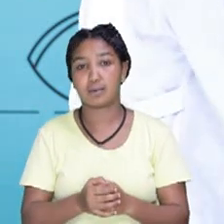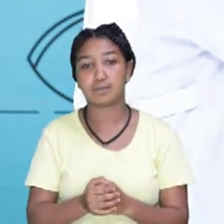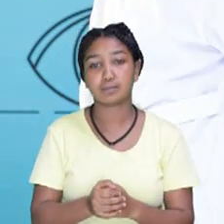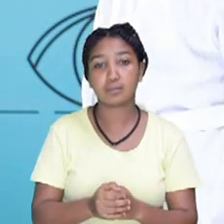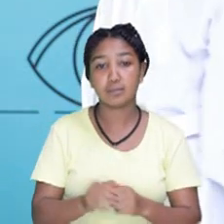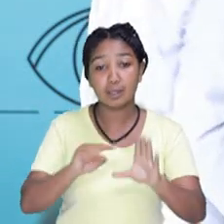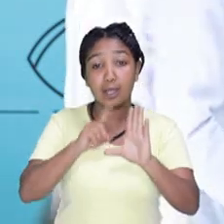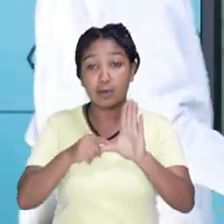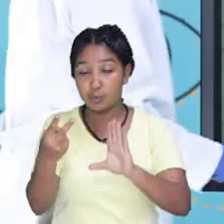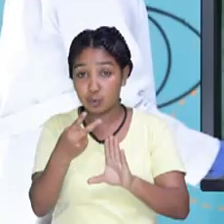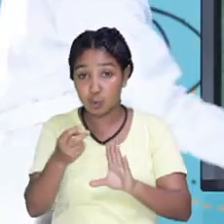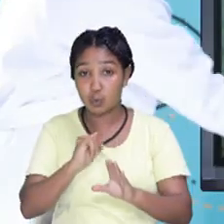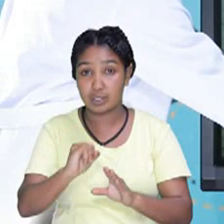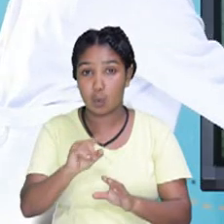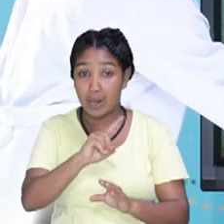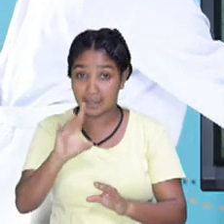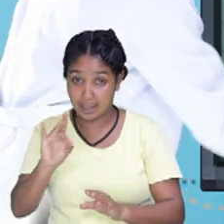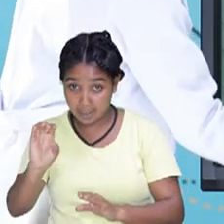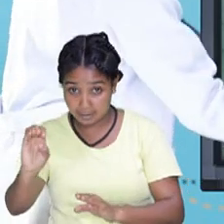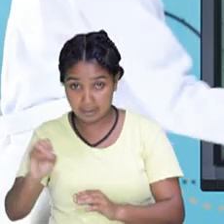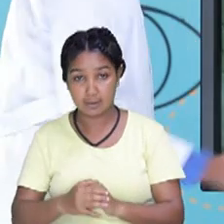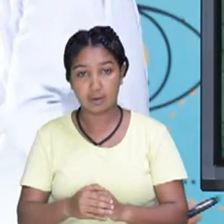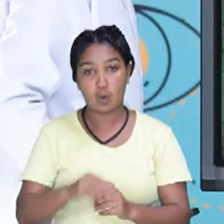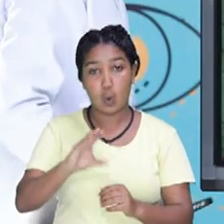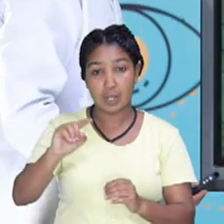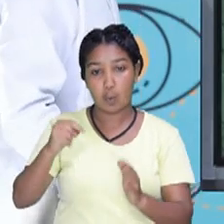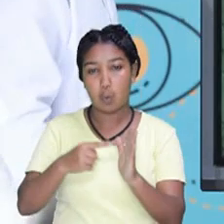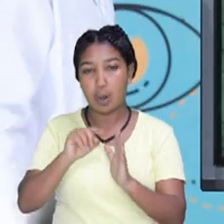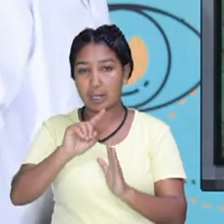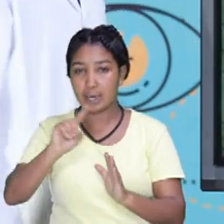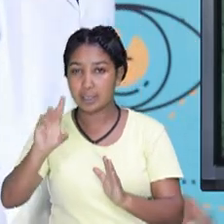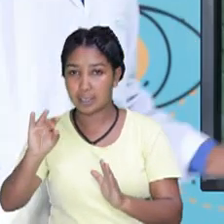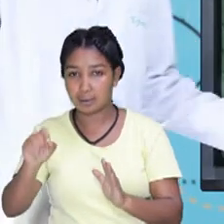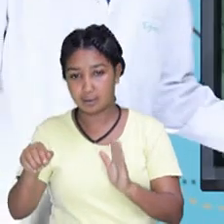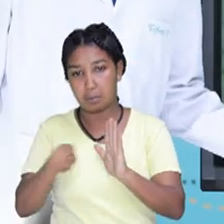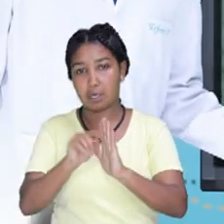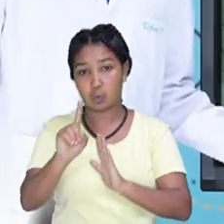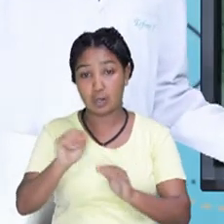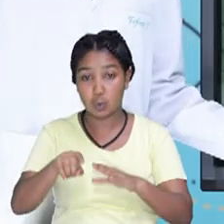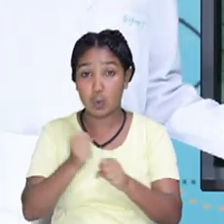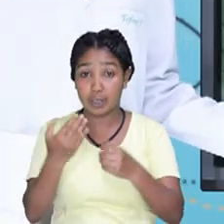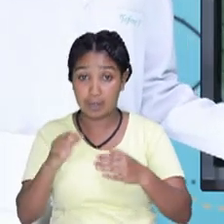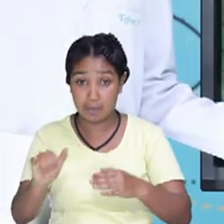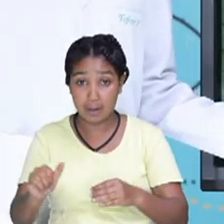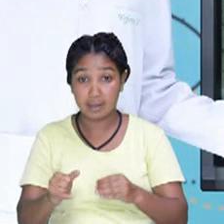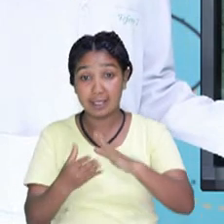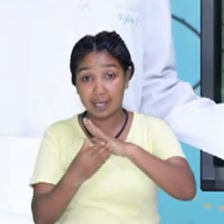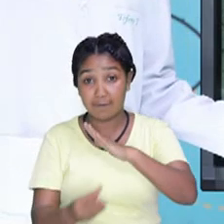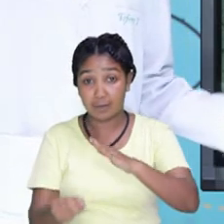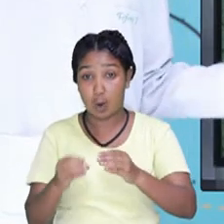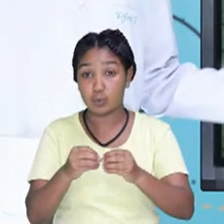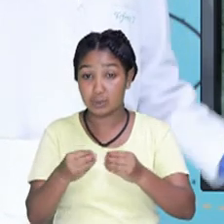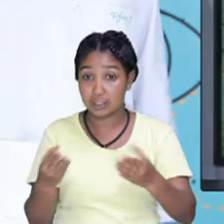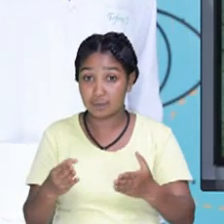one. The angle between the two is 180. Cosine of 180 is -1. Therefore, work done by gravity as